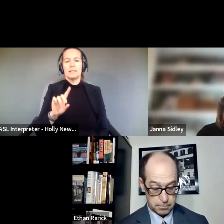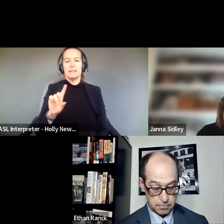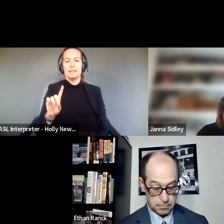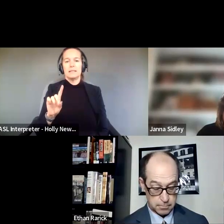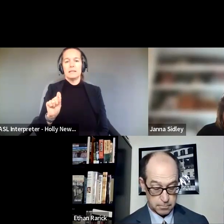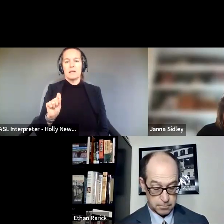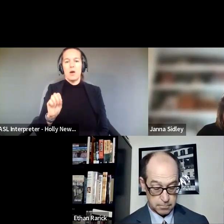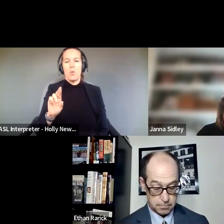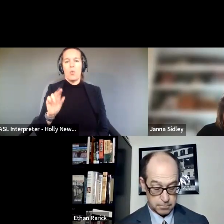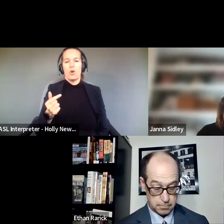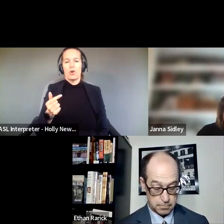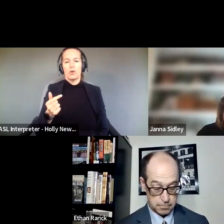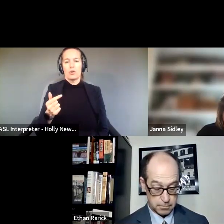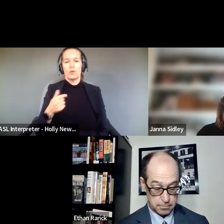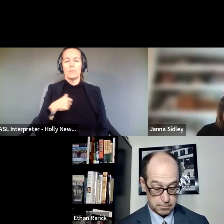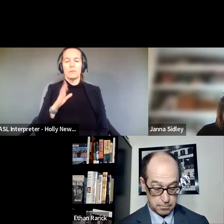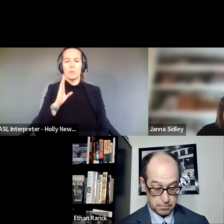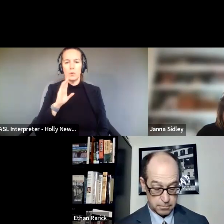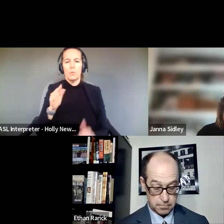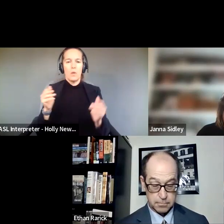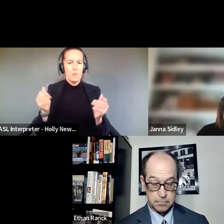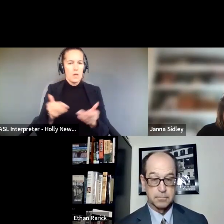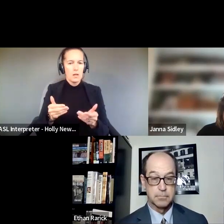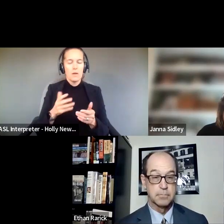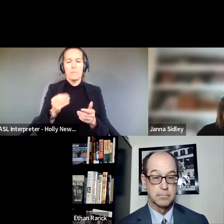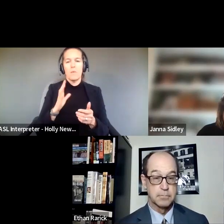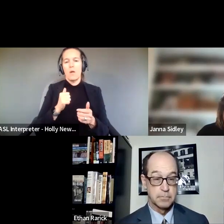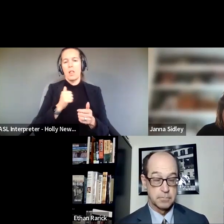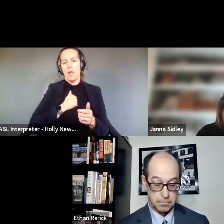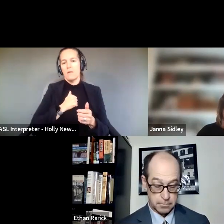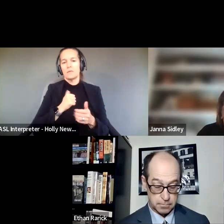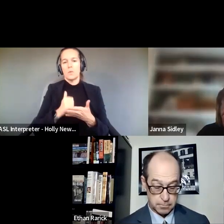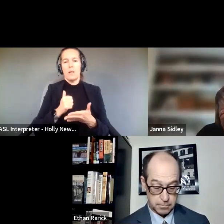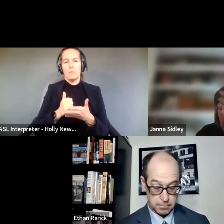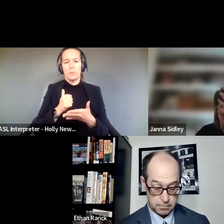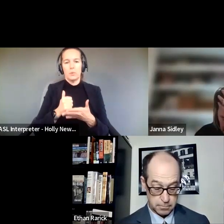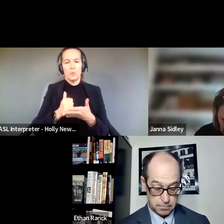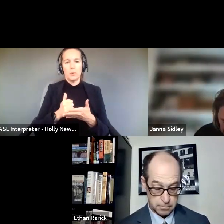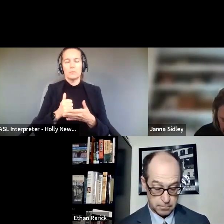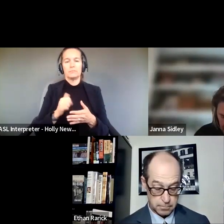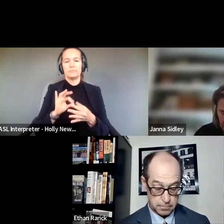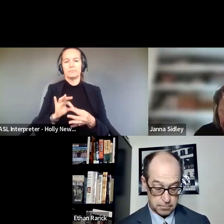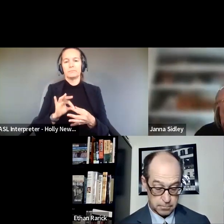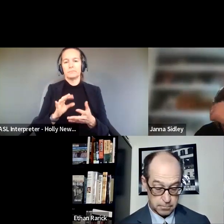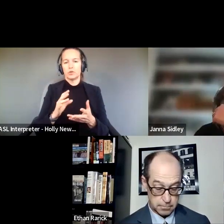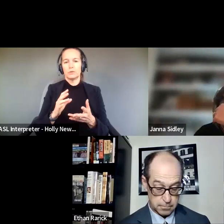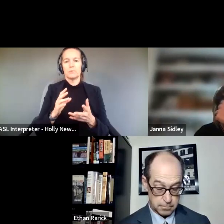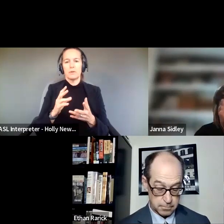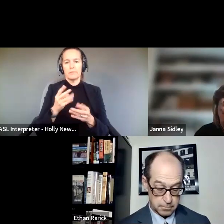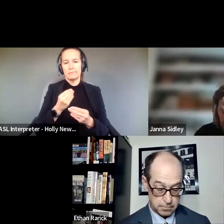cpcidd.org. We would welcome and love to help you in terms of voicing your